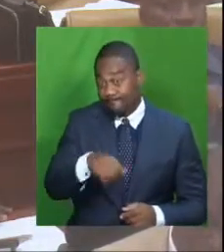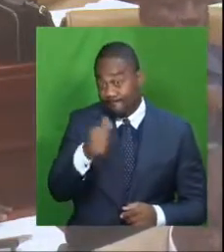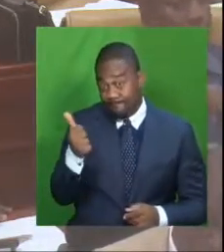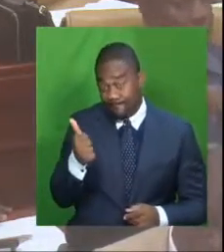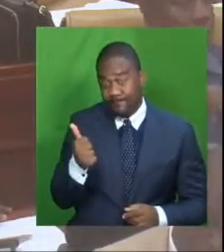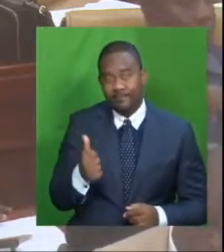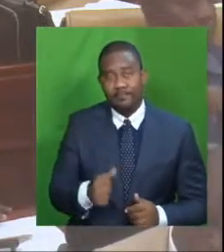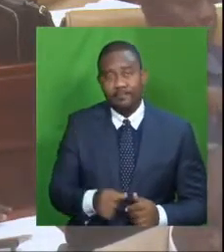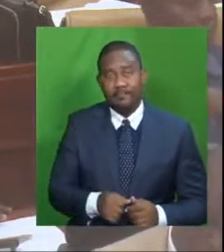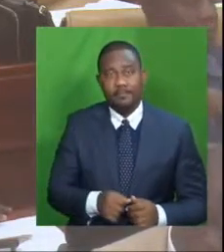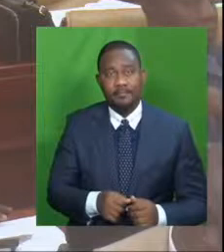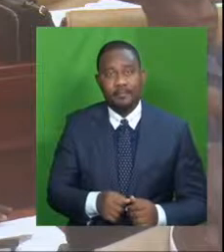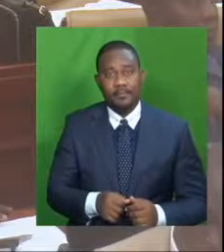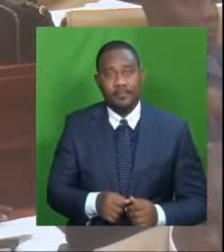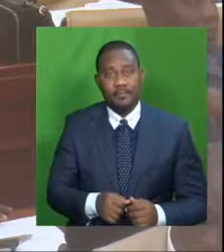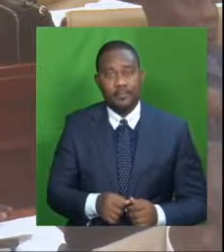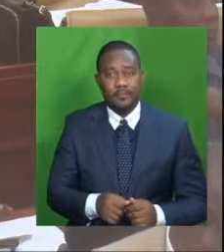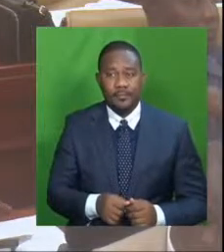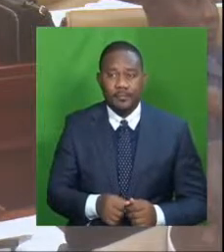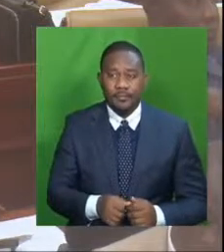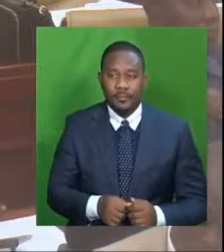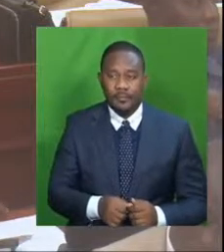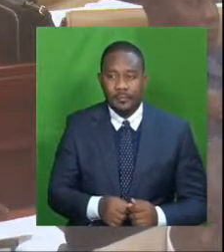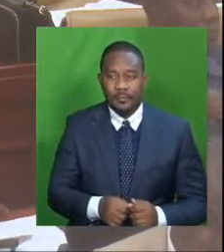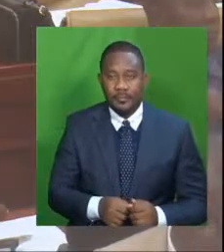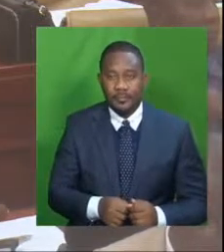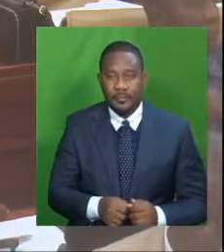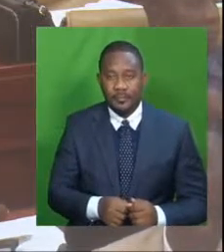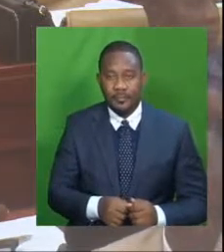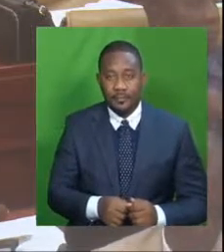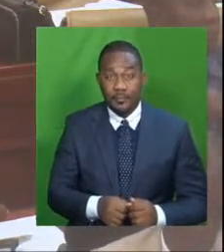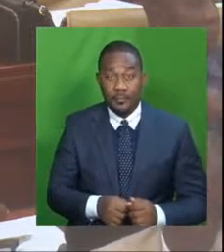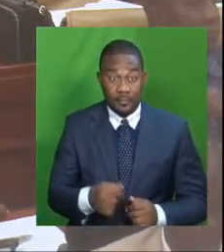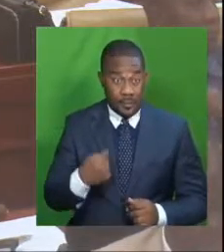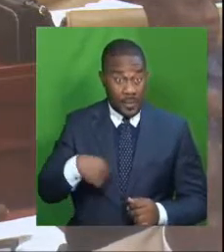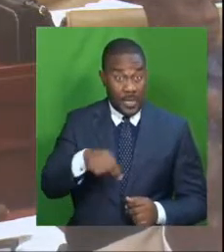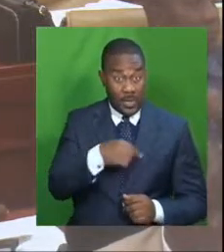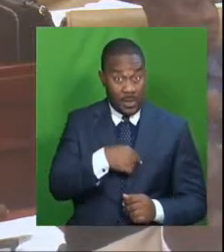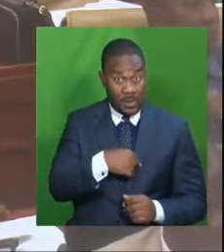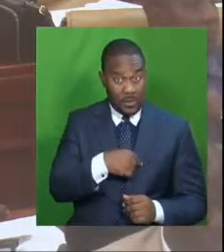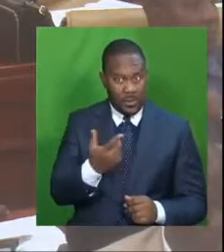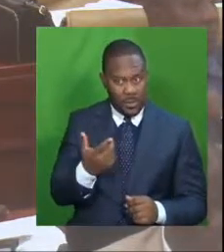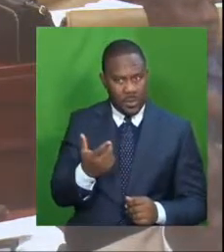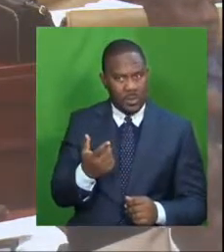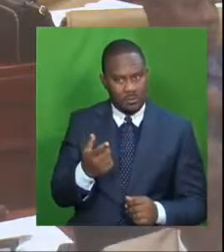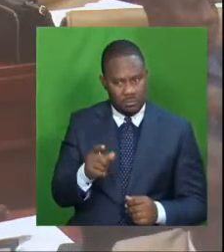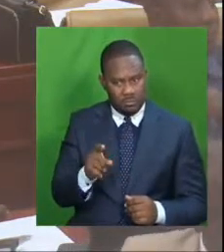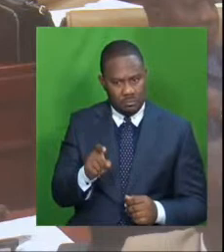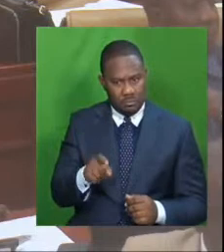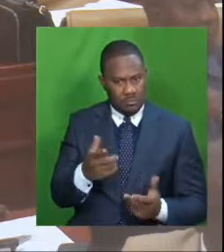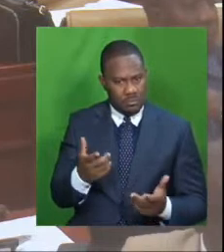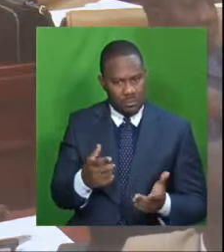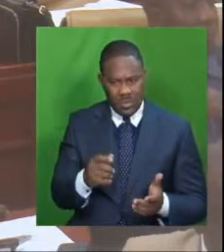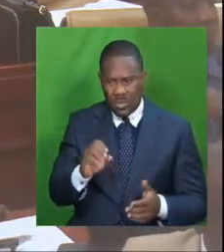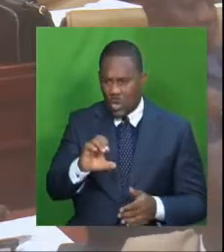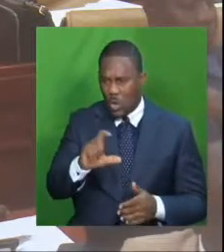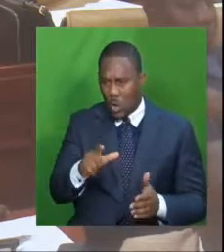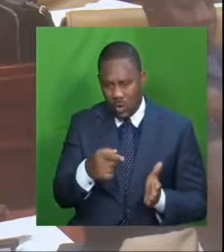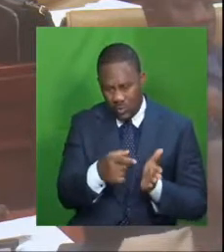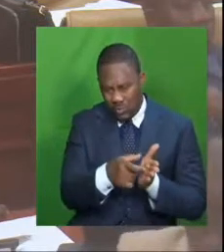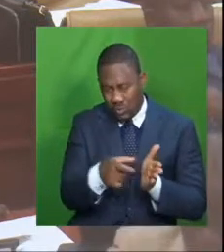very dangerous in this legislation is the fact that we've been called upon to legislate a clause that seeks